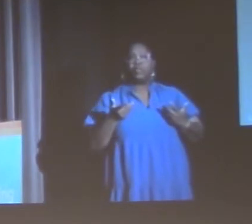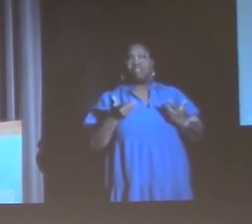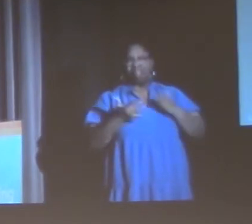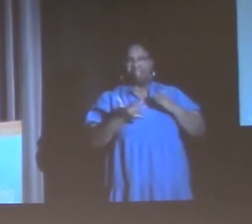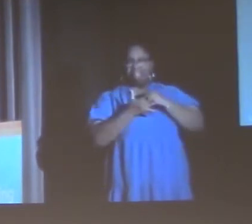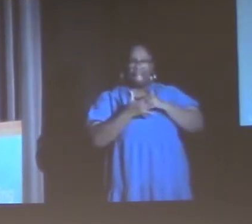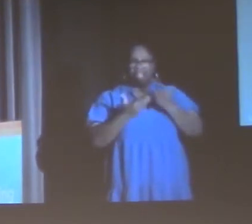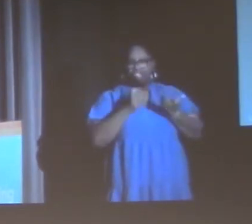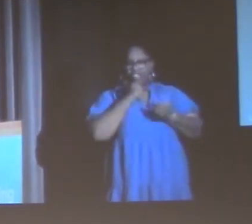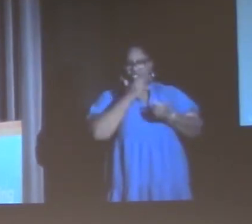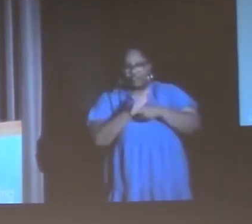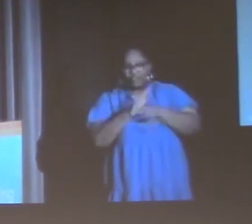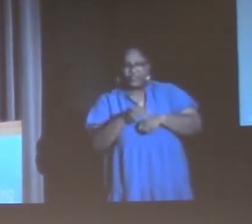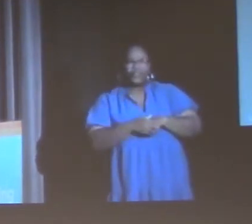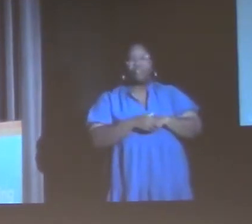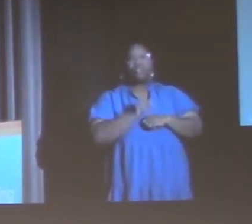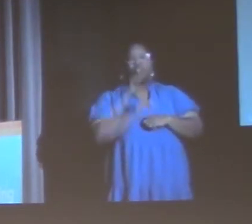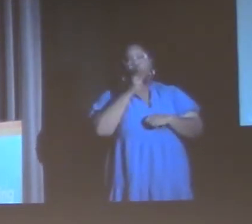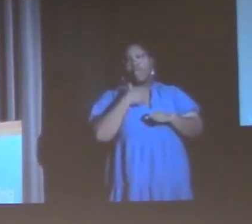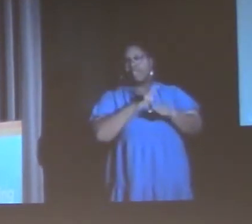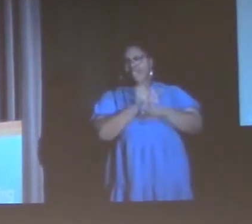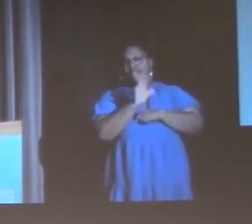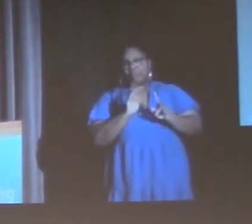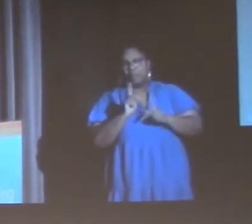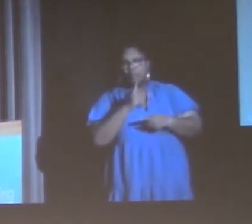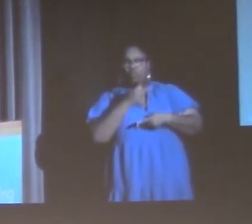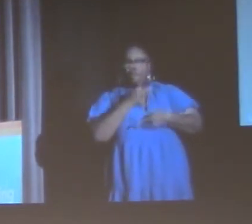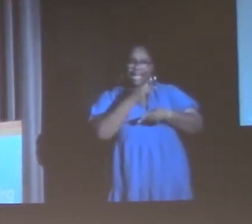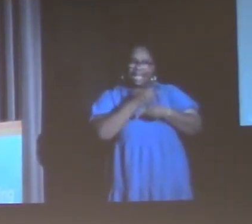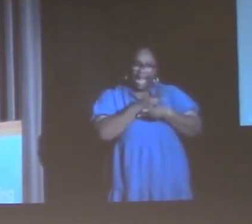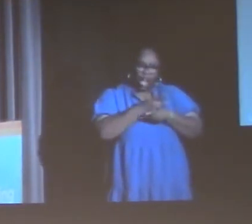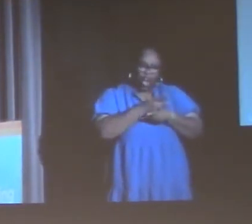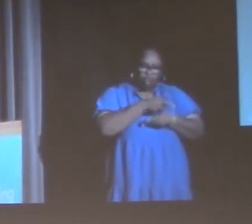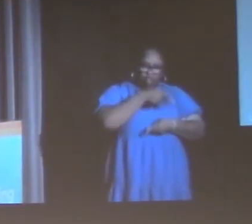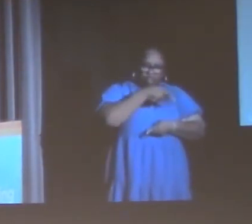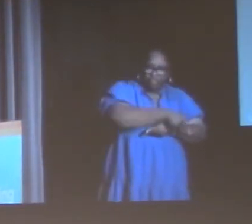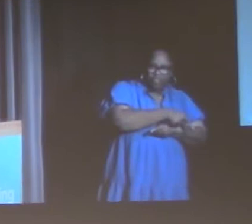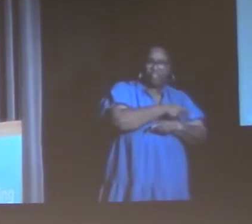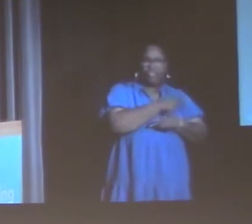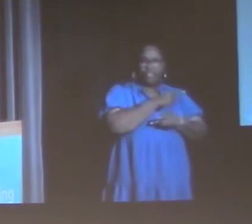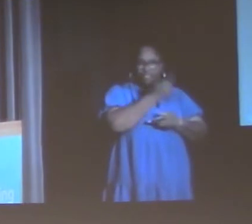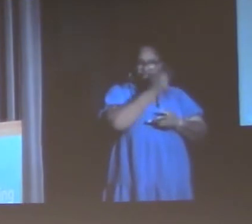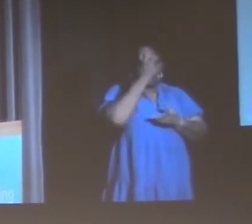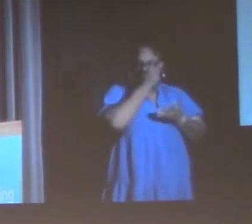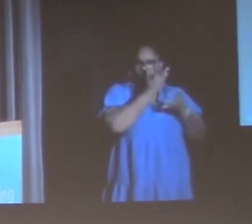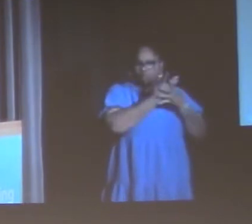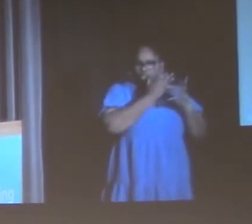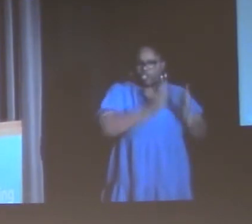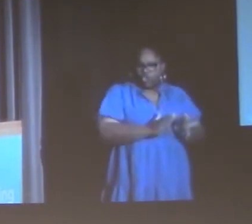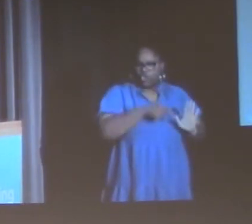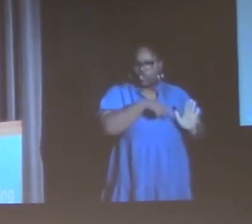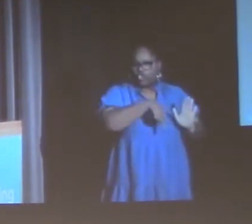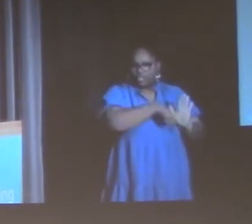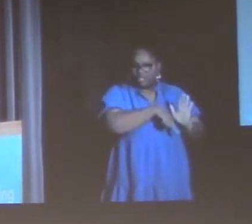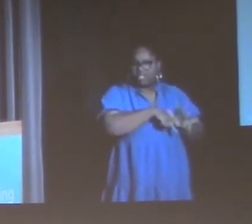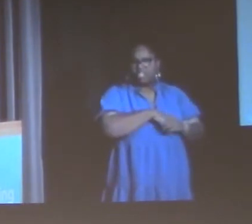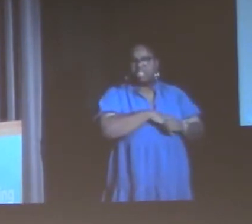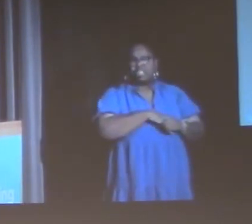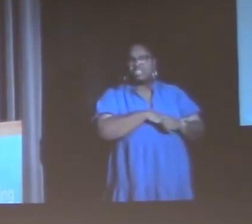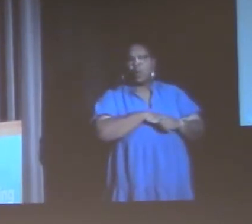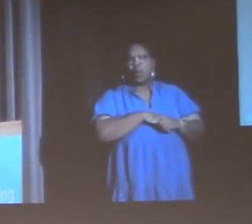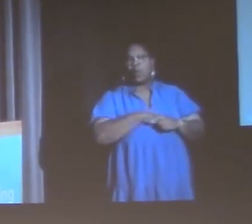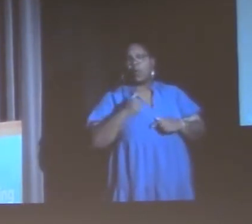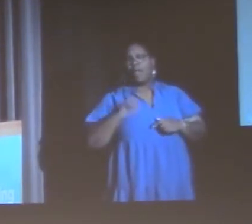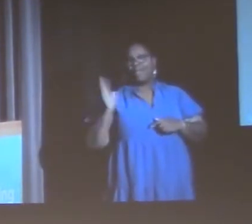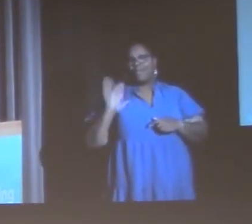technology or the people to take care of those jailed people. So I used to say